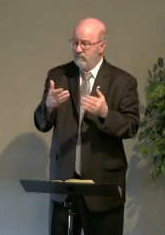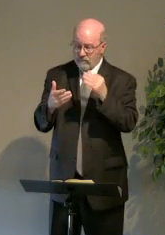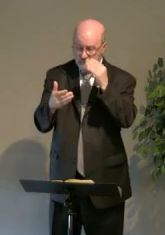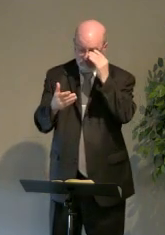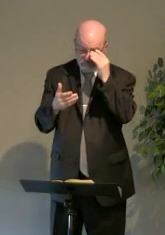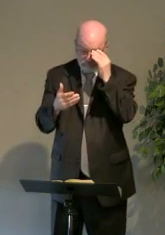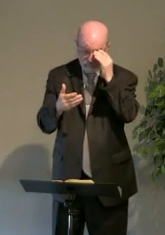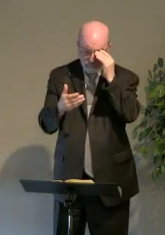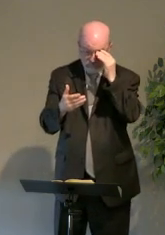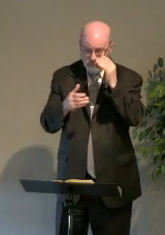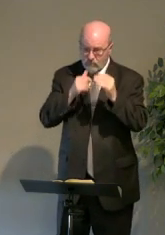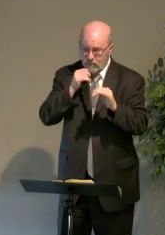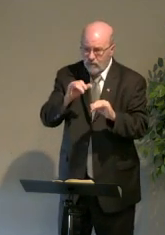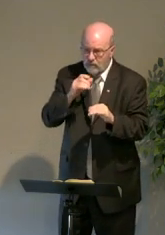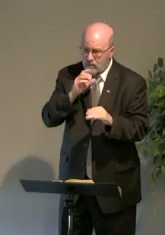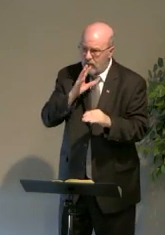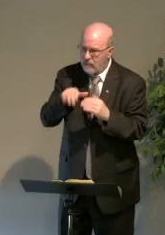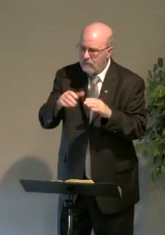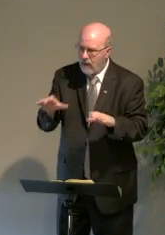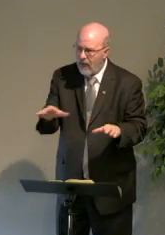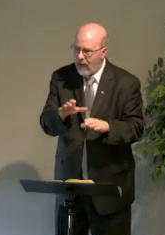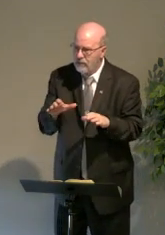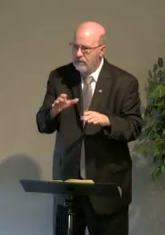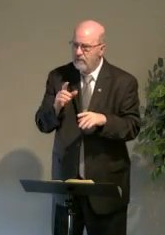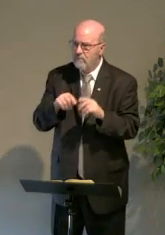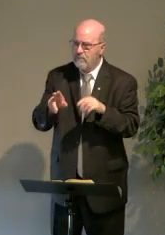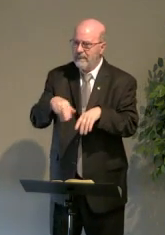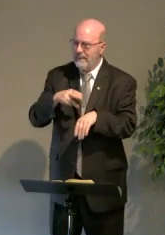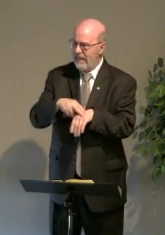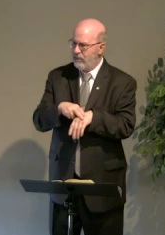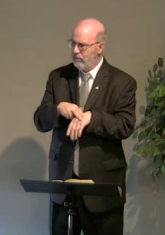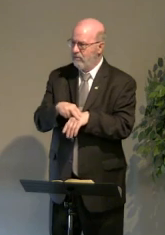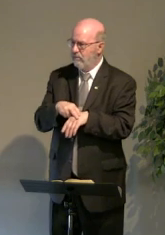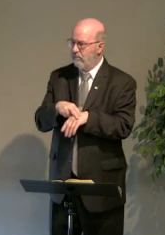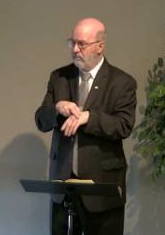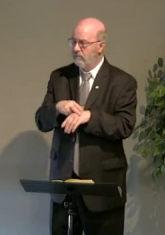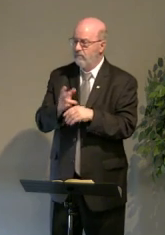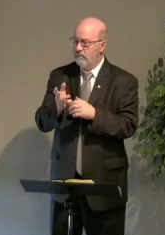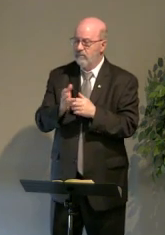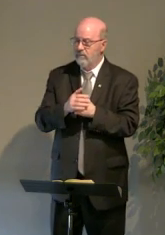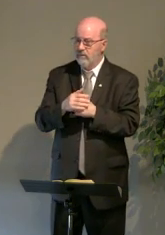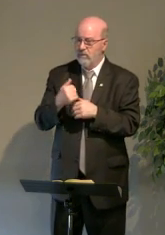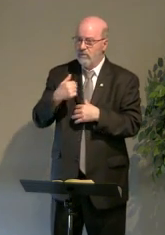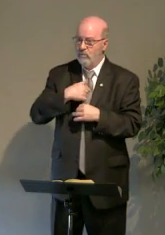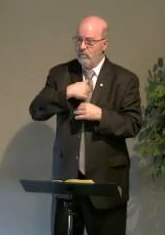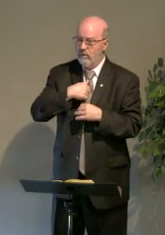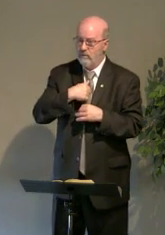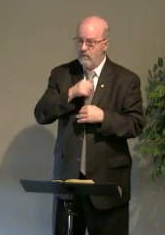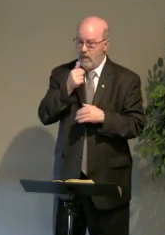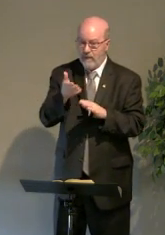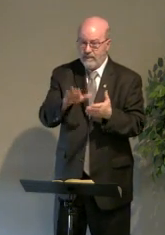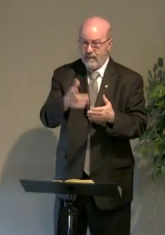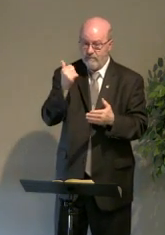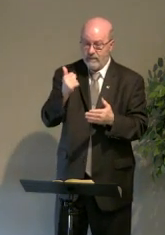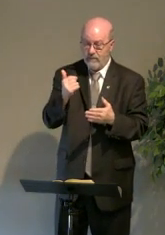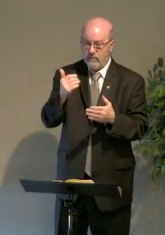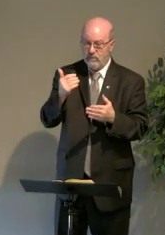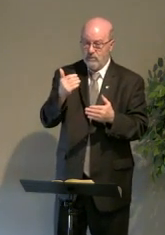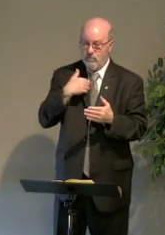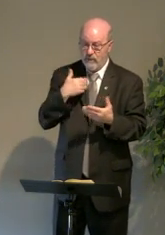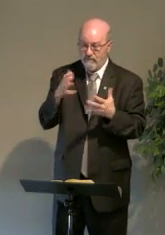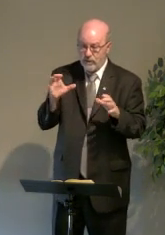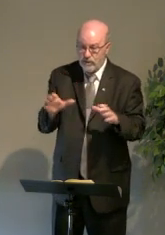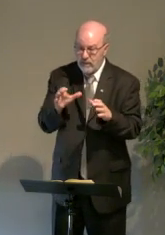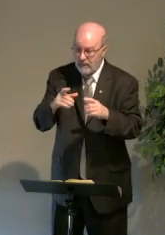We're not talking about actions, we're talking about nature. Okay, so we were not dead because we had